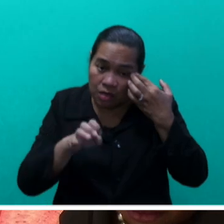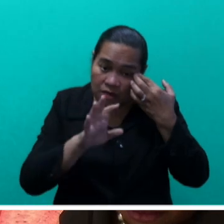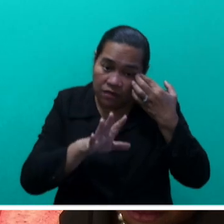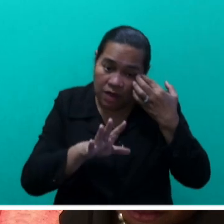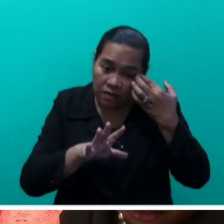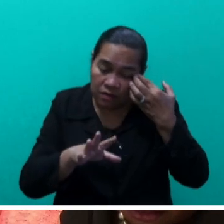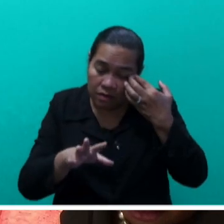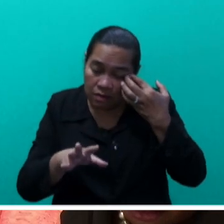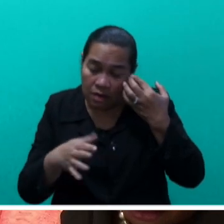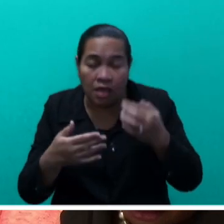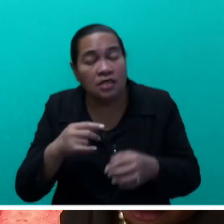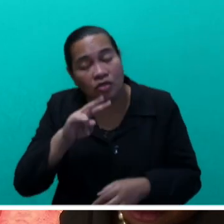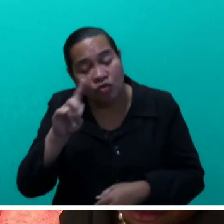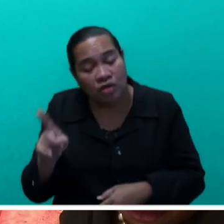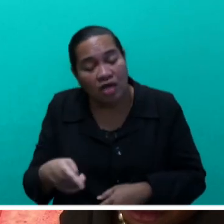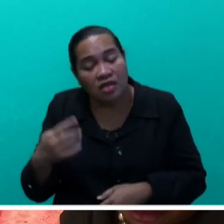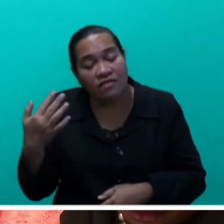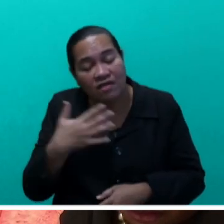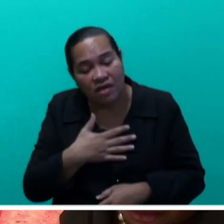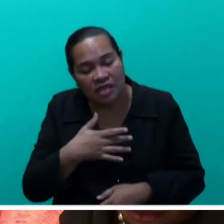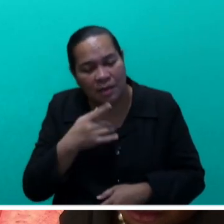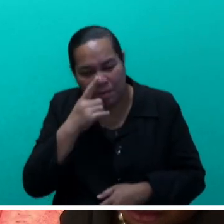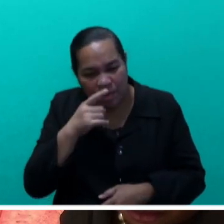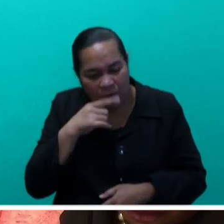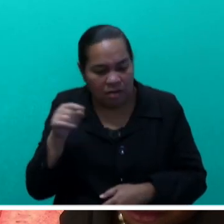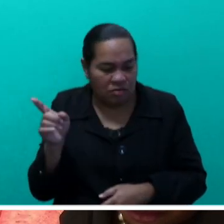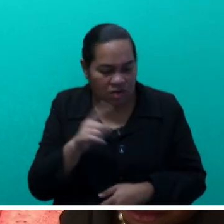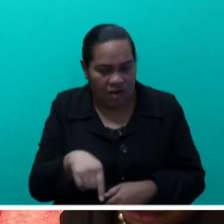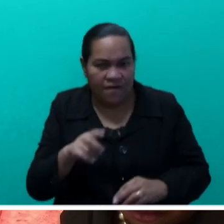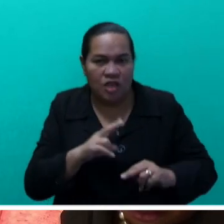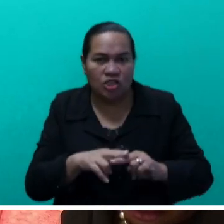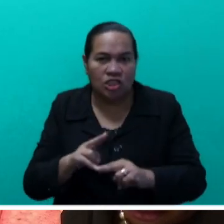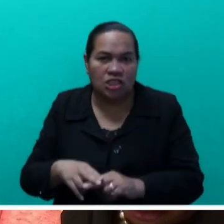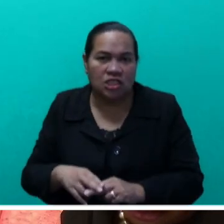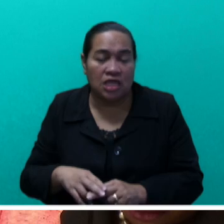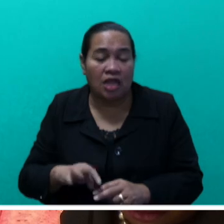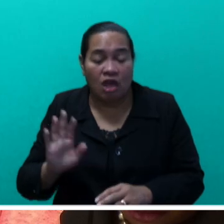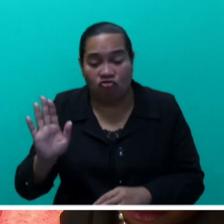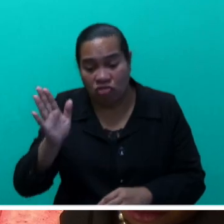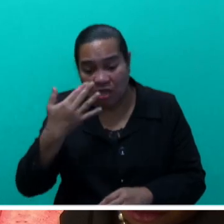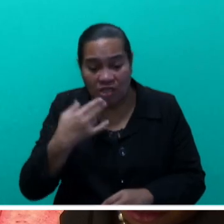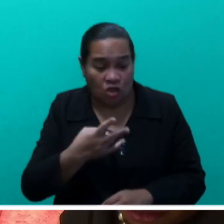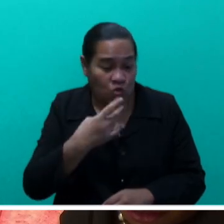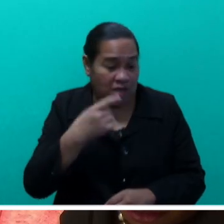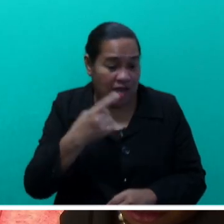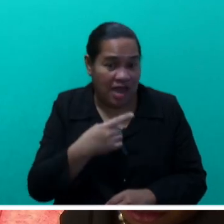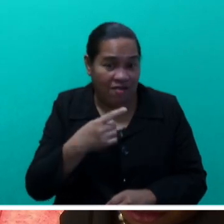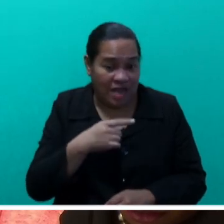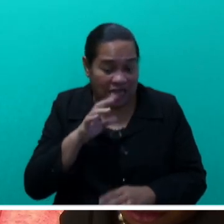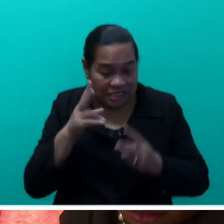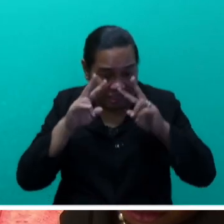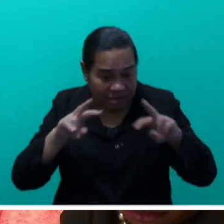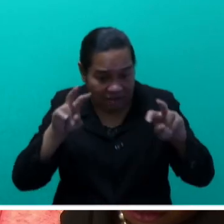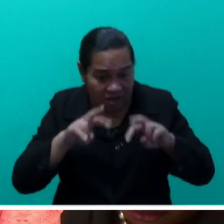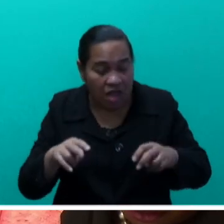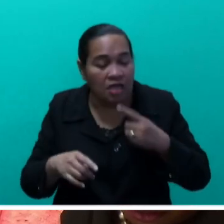Fijians covering 2,586 individuals across Fiji. The results of the 2011 STEP survey showed that